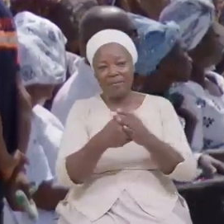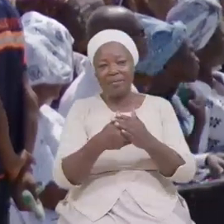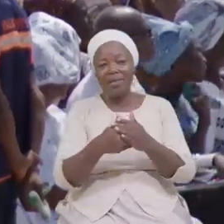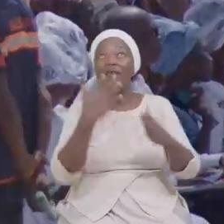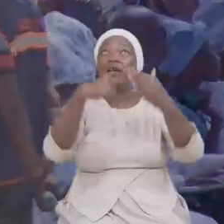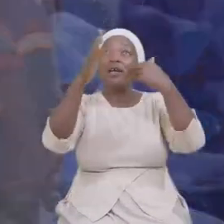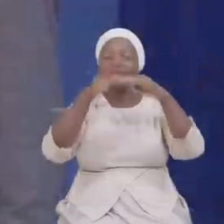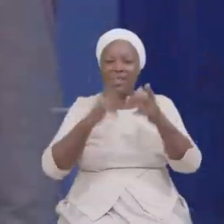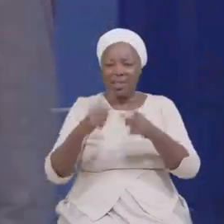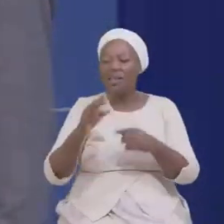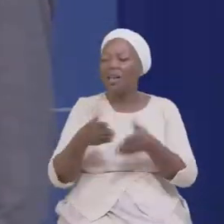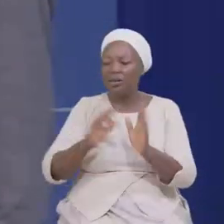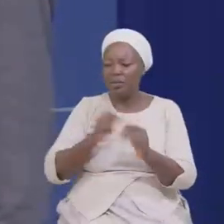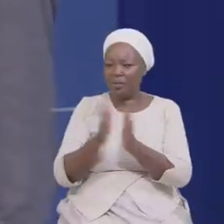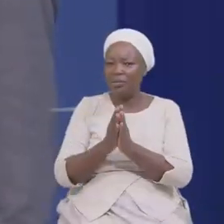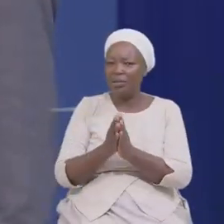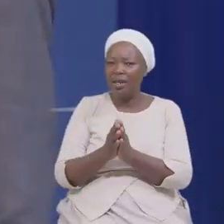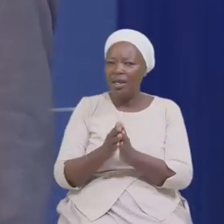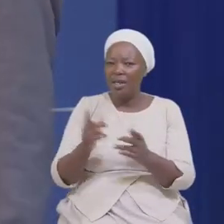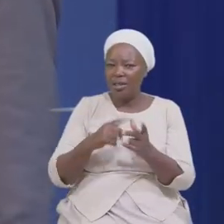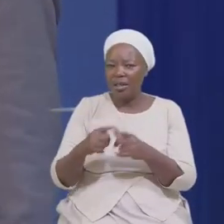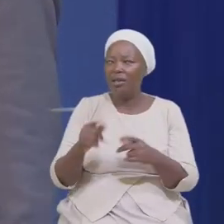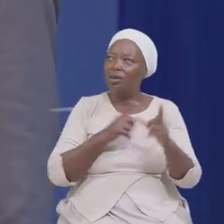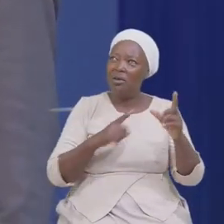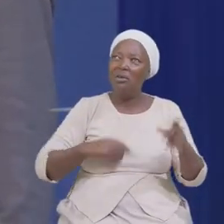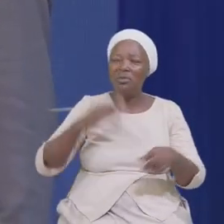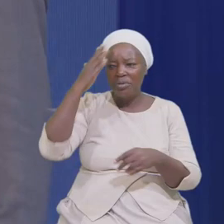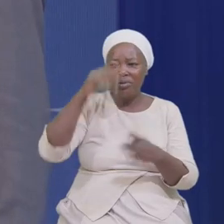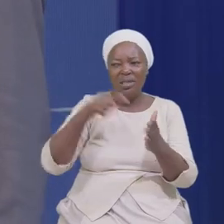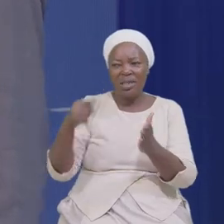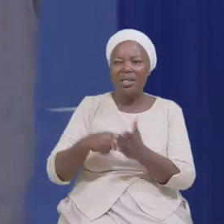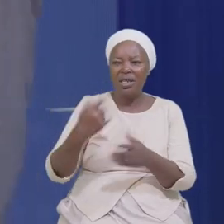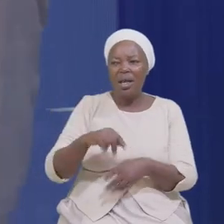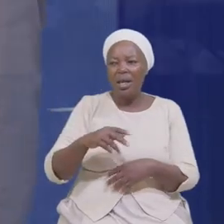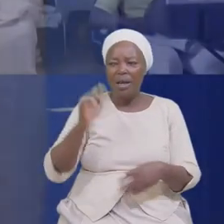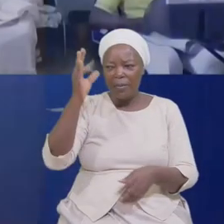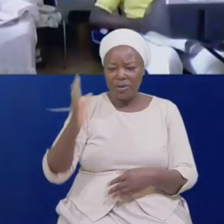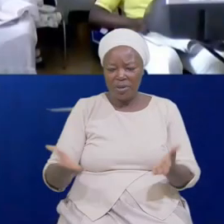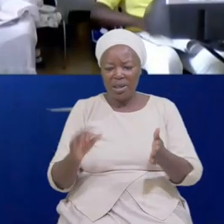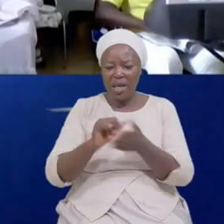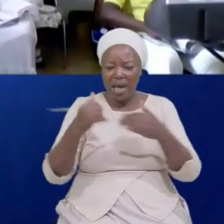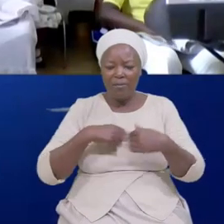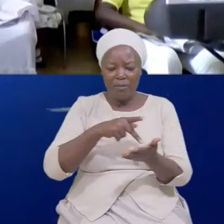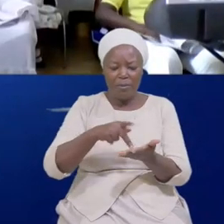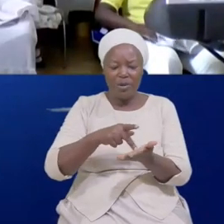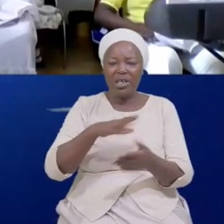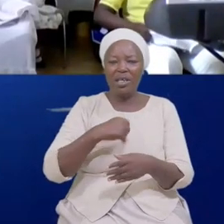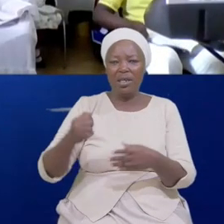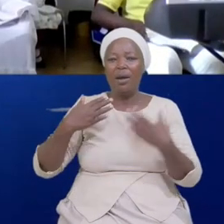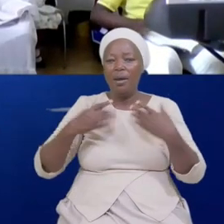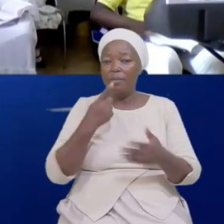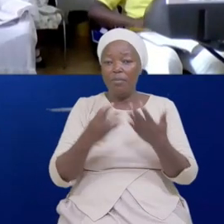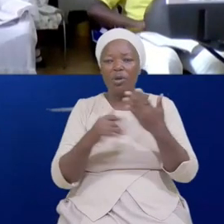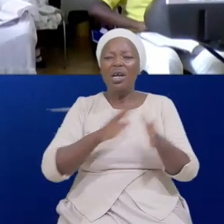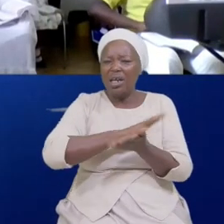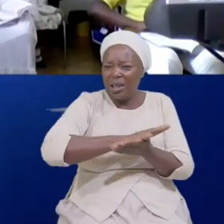you know, my fellow pastor here, he has poison in his blood. Clear all the poison away.